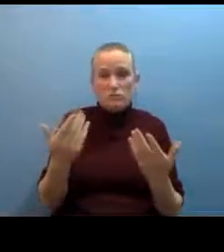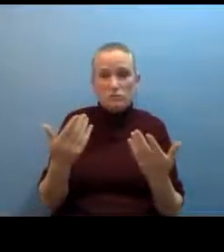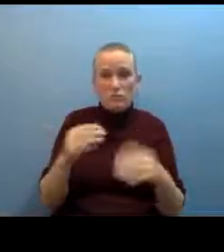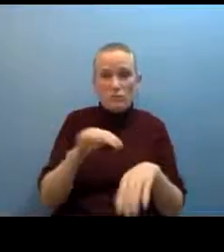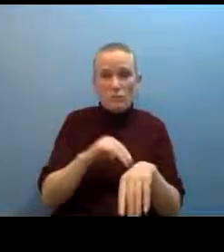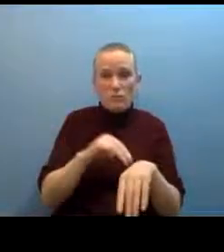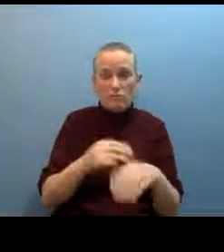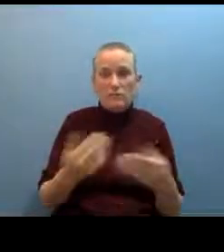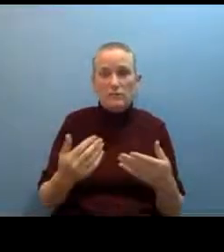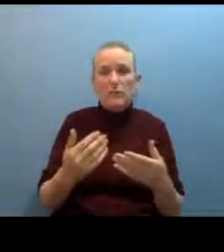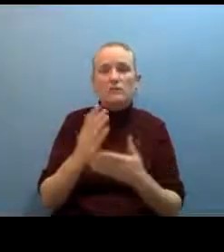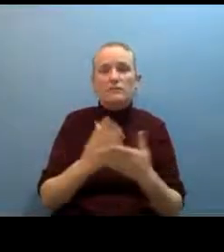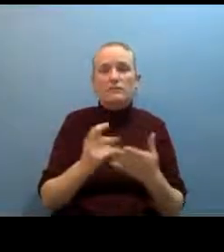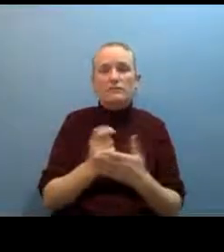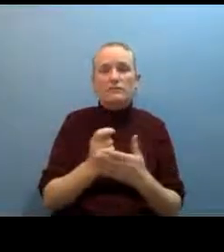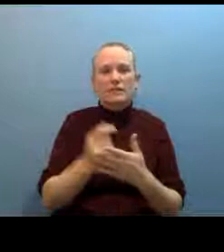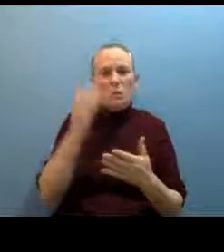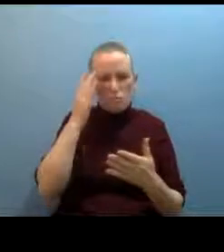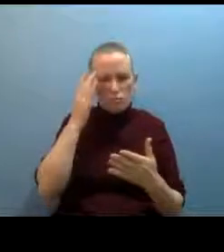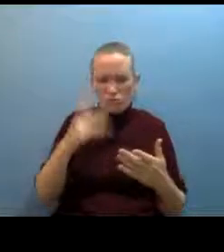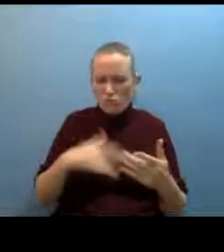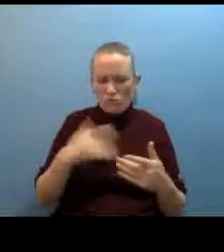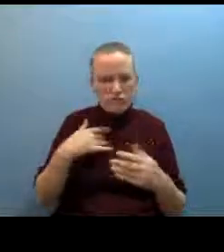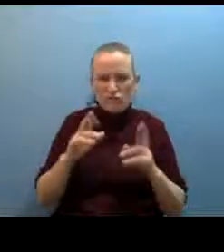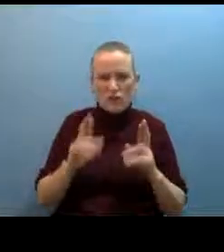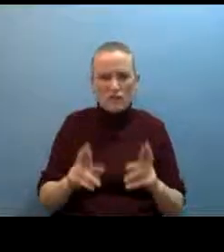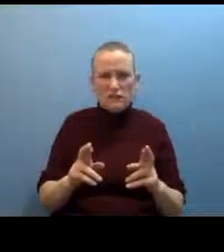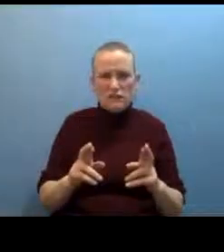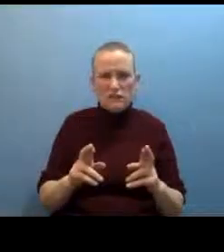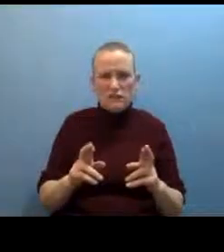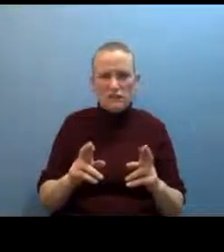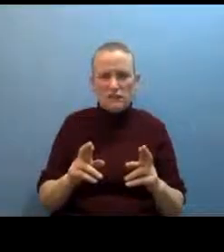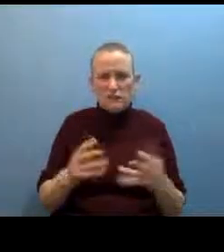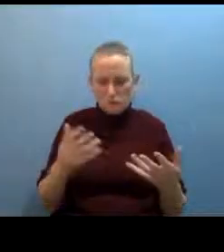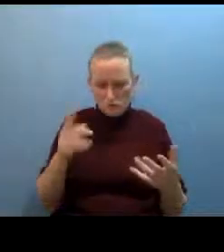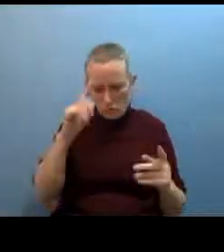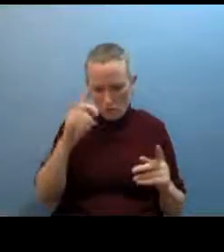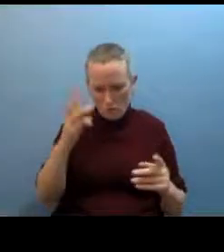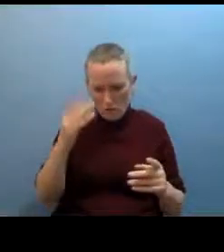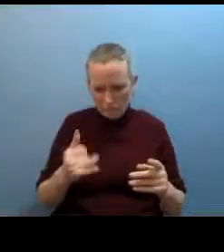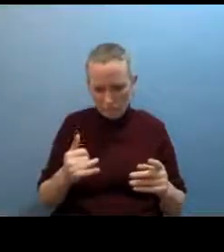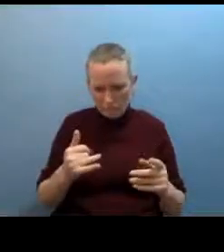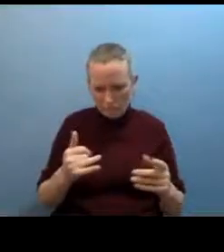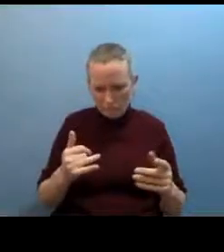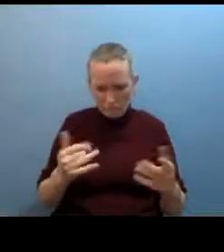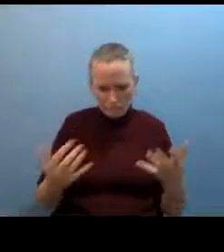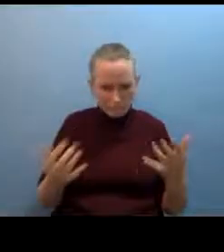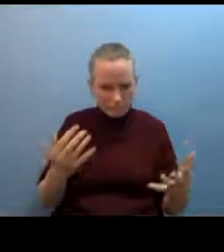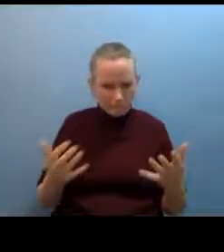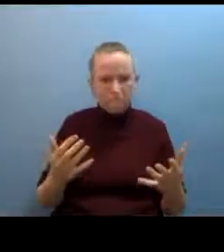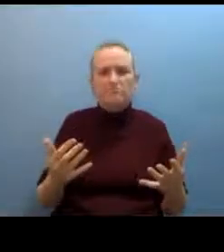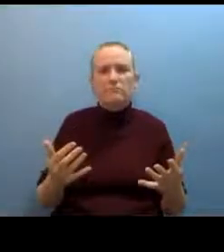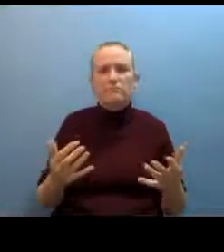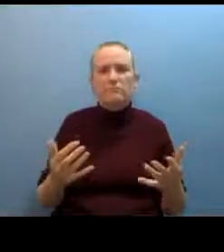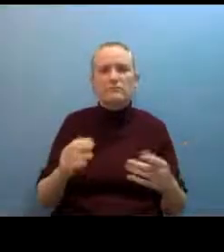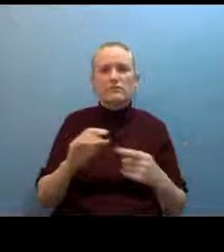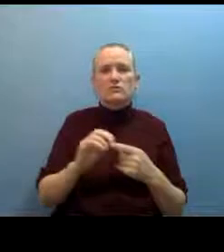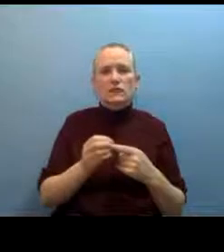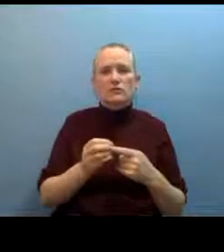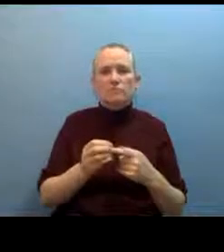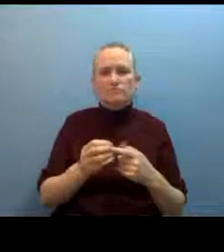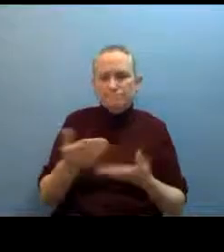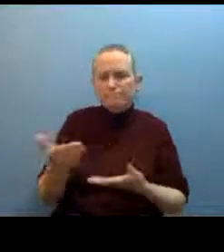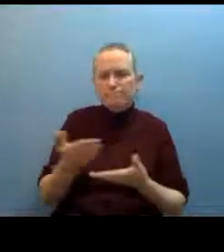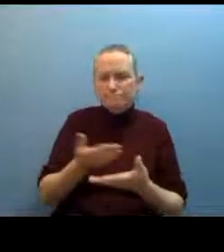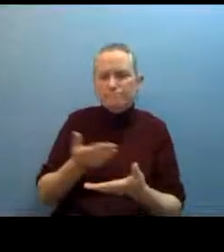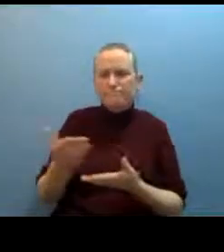they know they're not feeling right, but they're not maybe connecting the dots as to why they're not feeling great. So trying to figure it out together, try